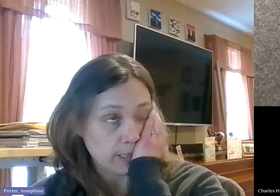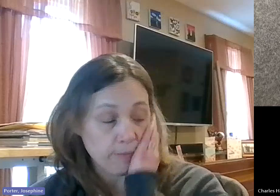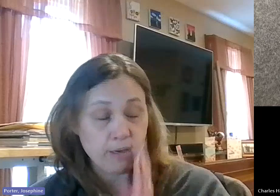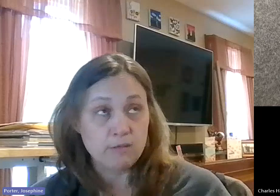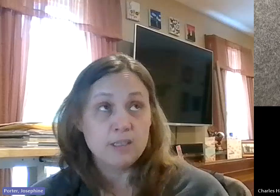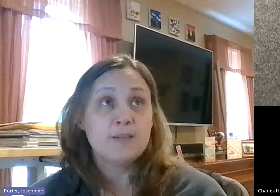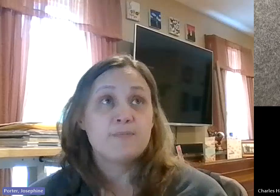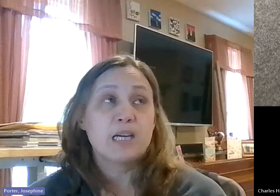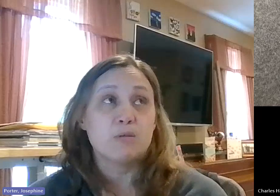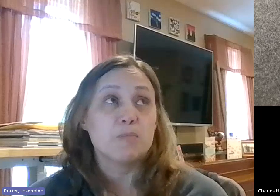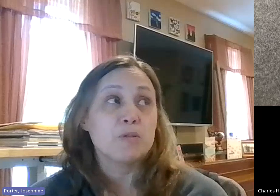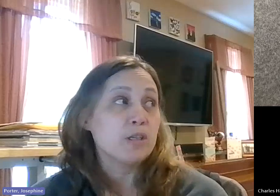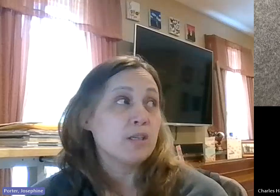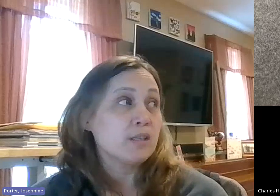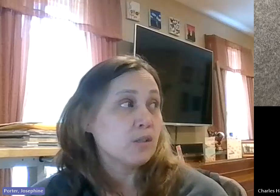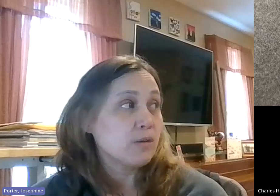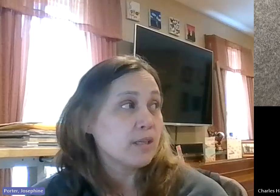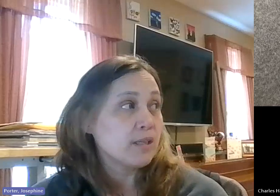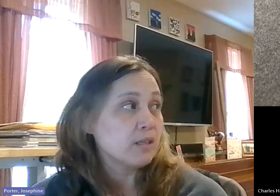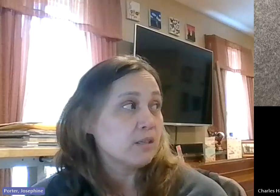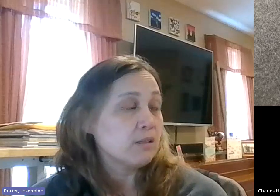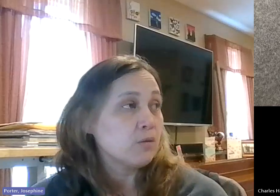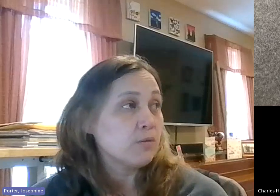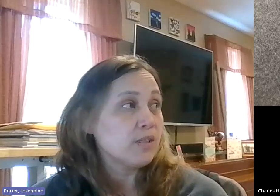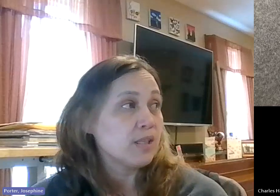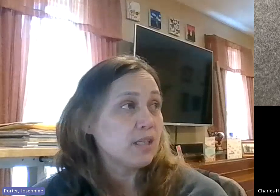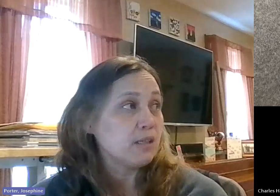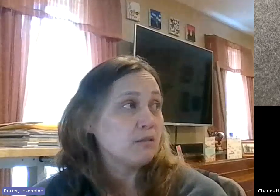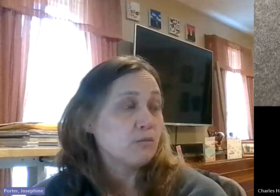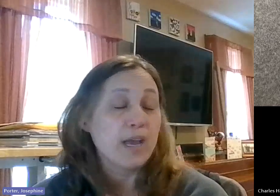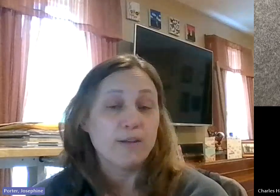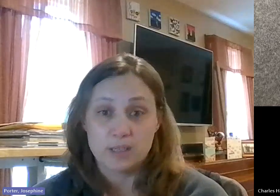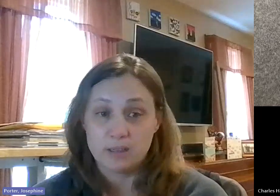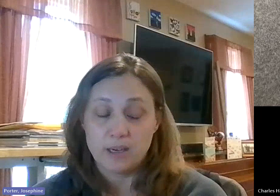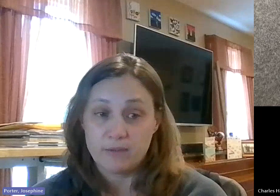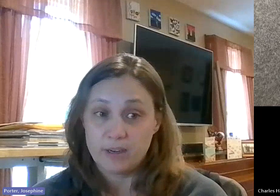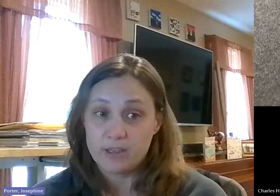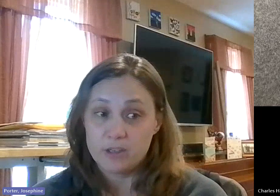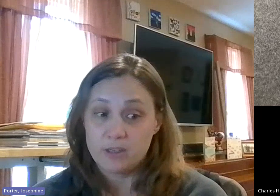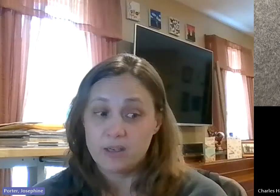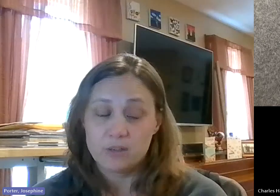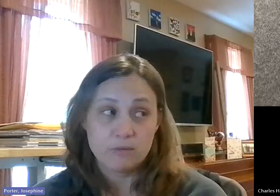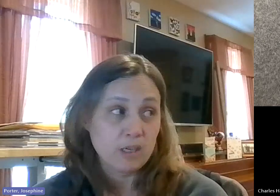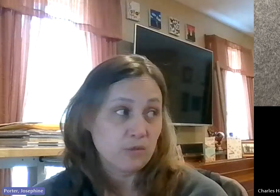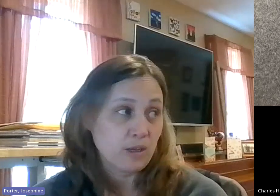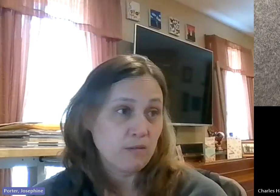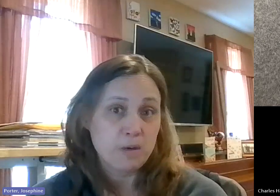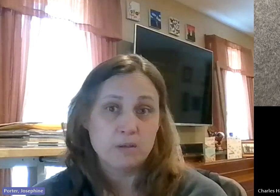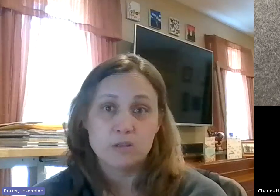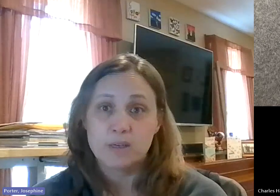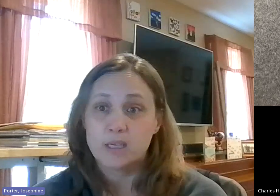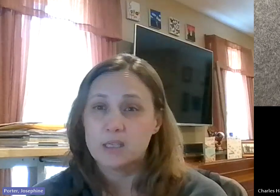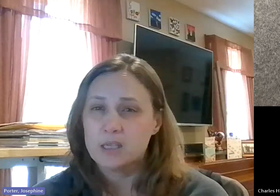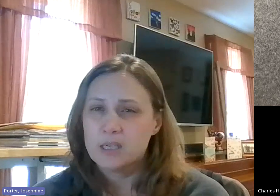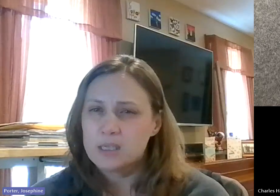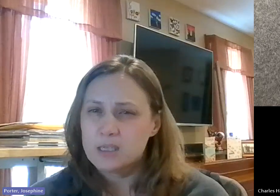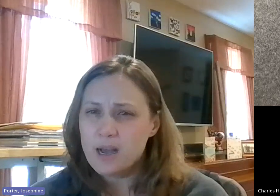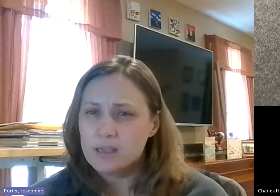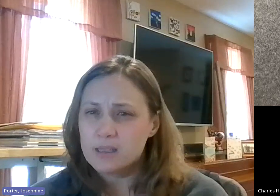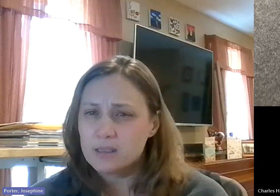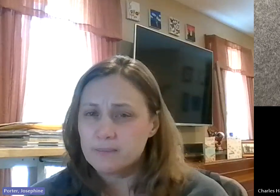much less certain about how to approach it. And so I think, you know, we have seen a lot of variation in there. So thanks for that reminder,